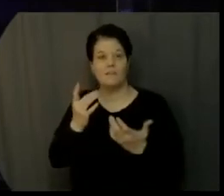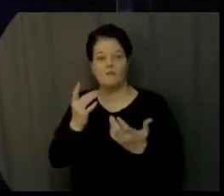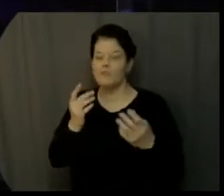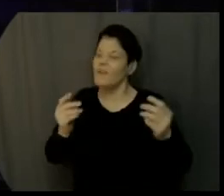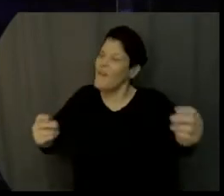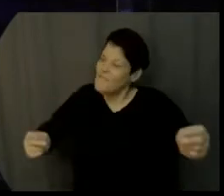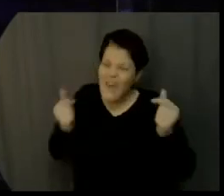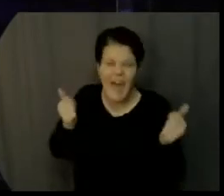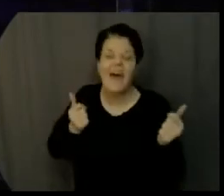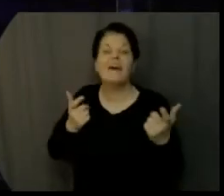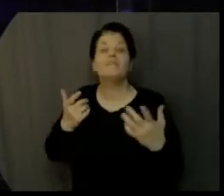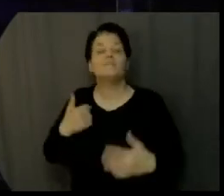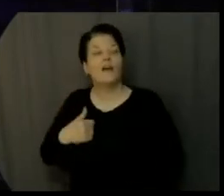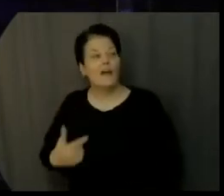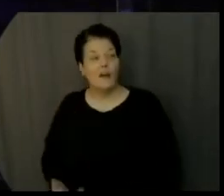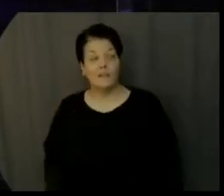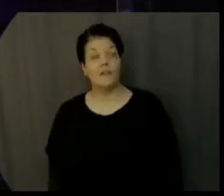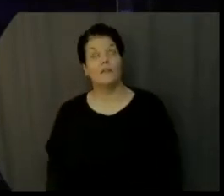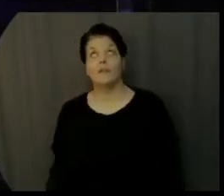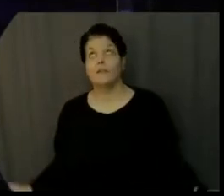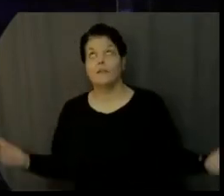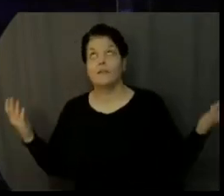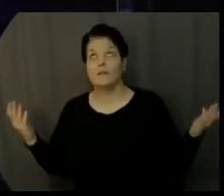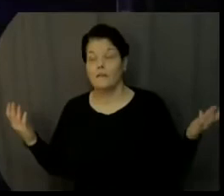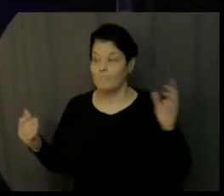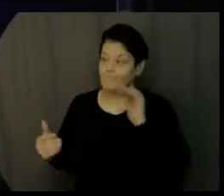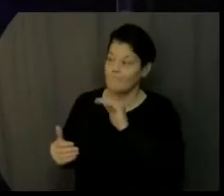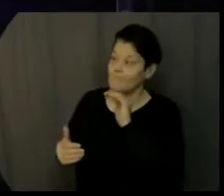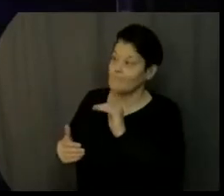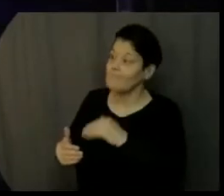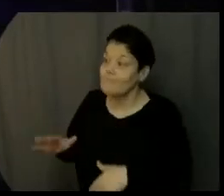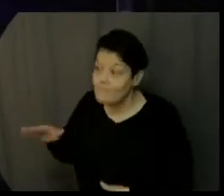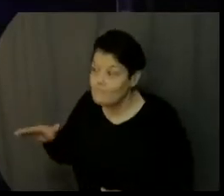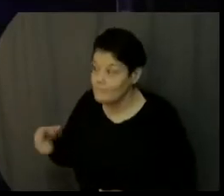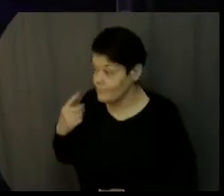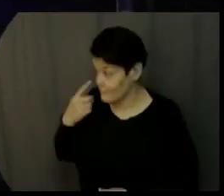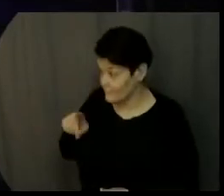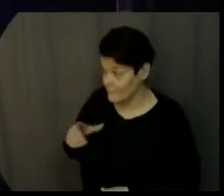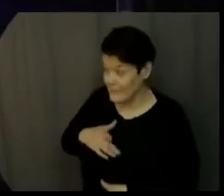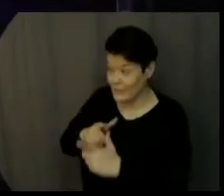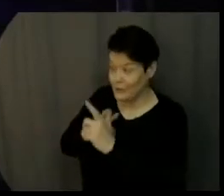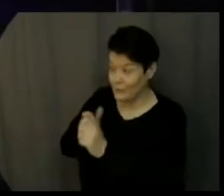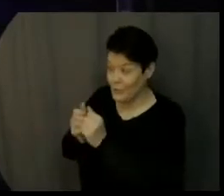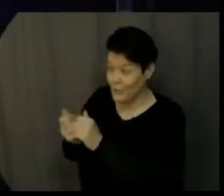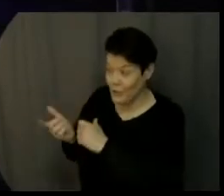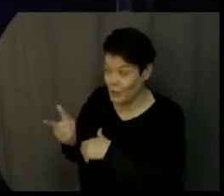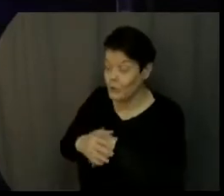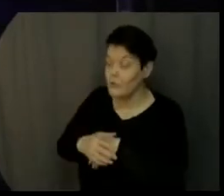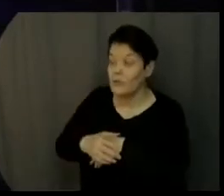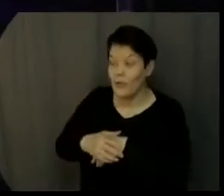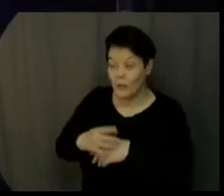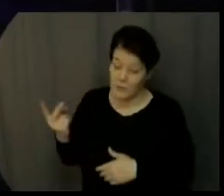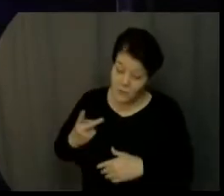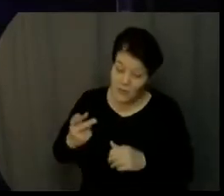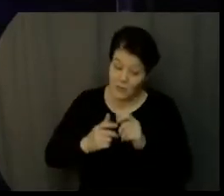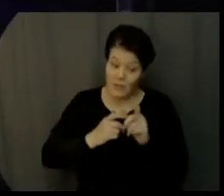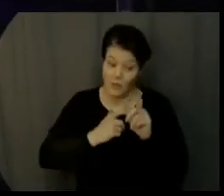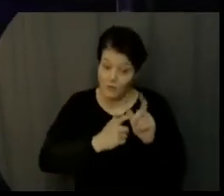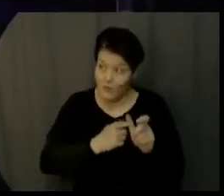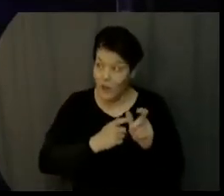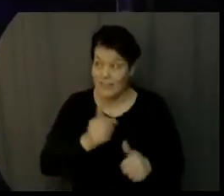And I said, hey, Griff, I want to run with you. Like, can we run? Can we daily